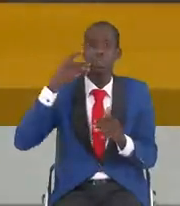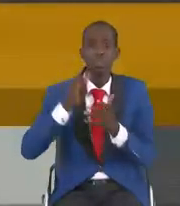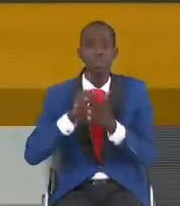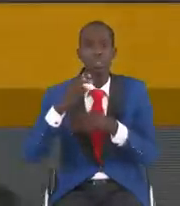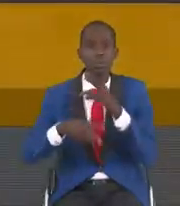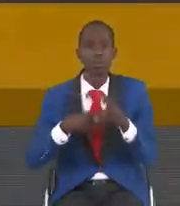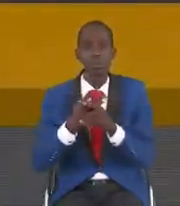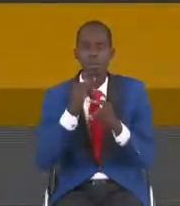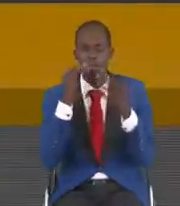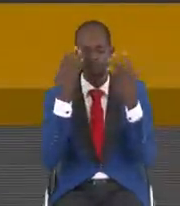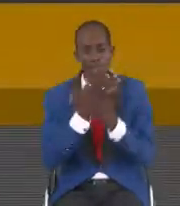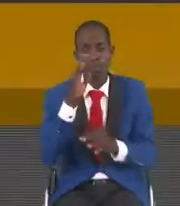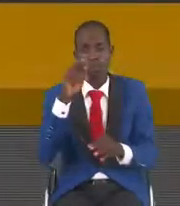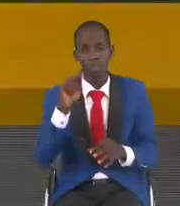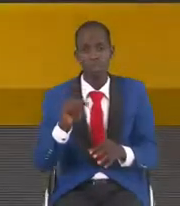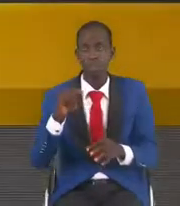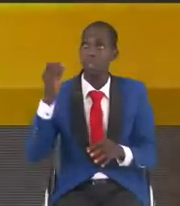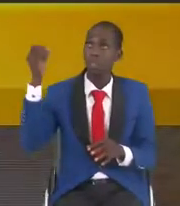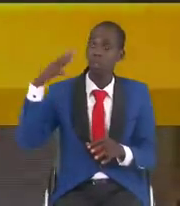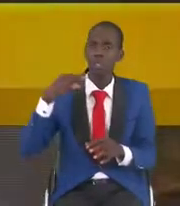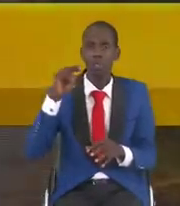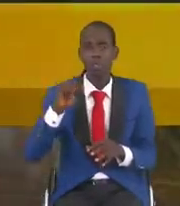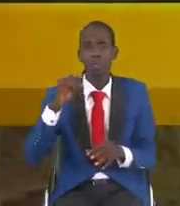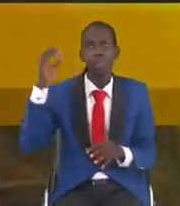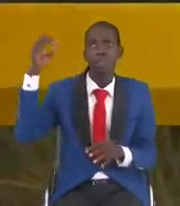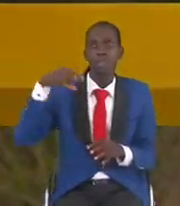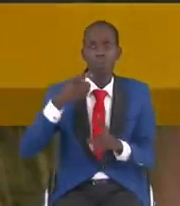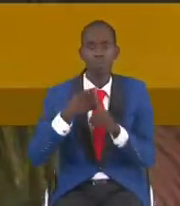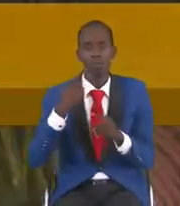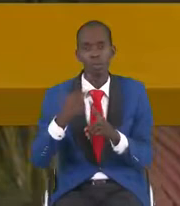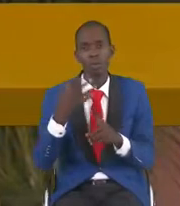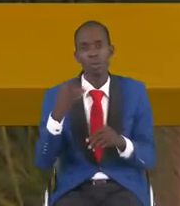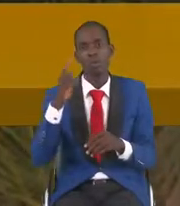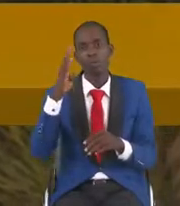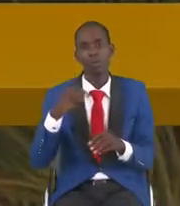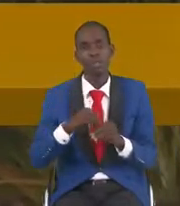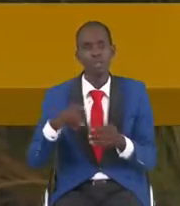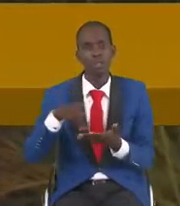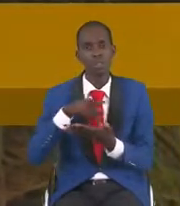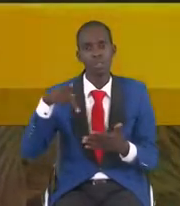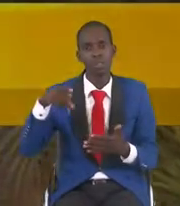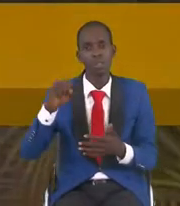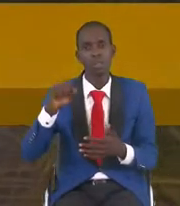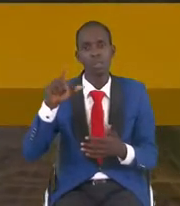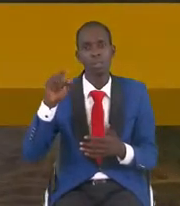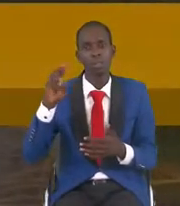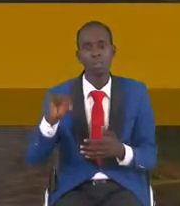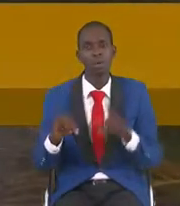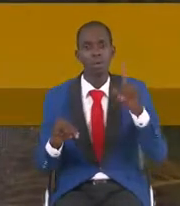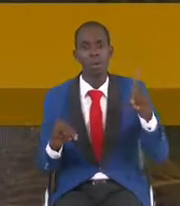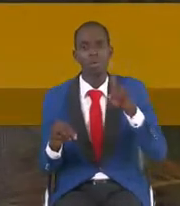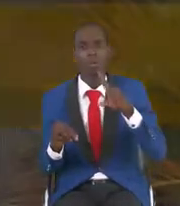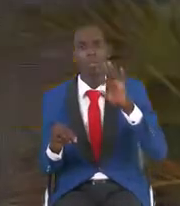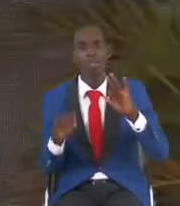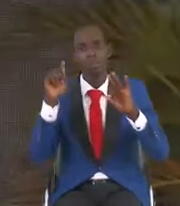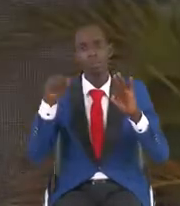life, we need the light of the word of God. And in Psalm 119 verse 105, thy word